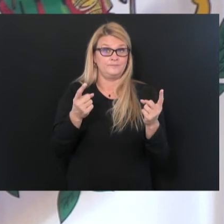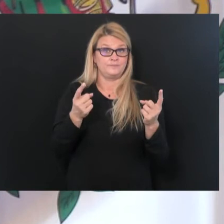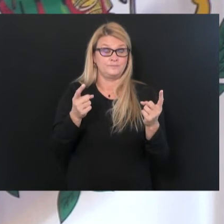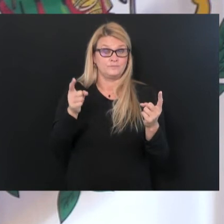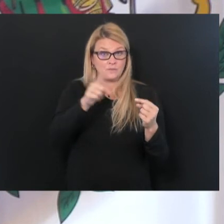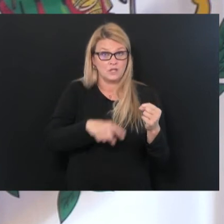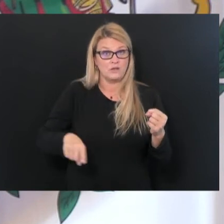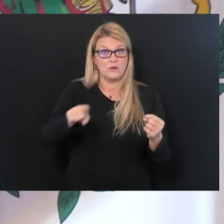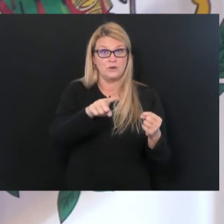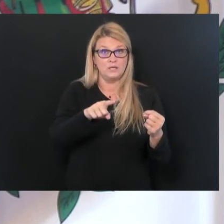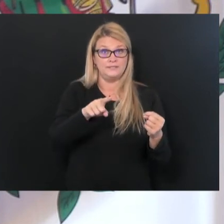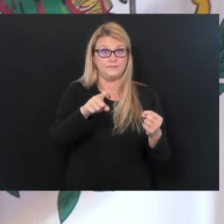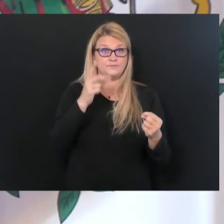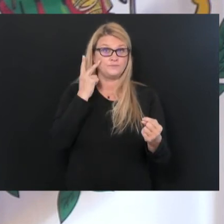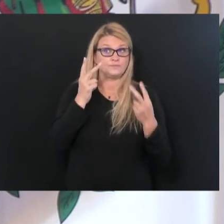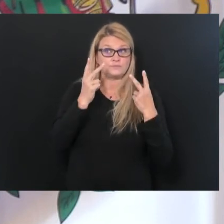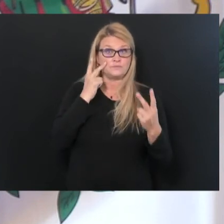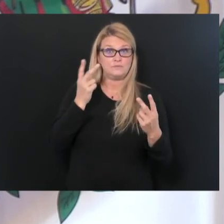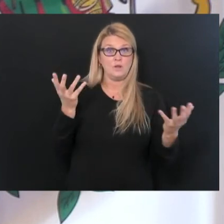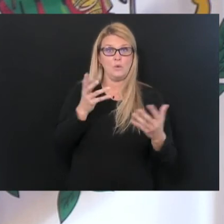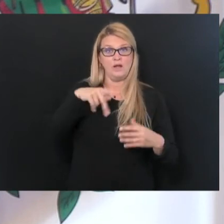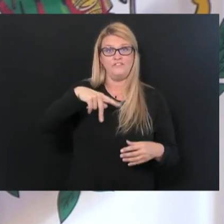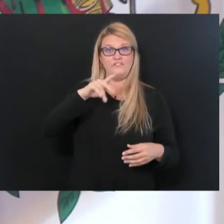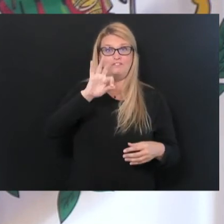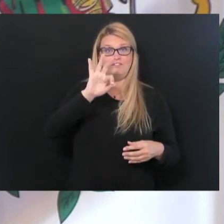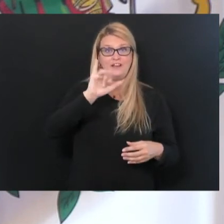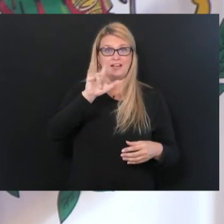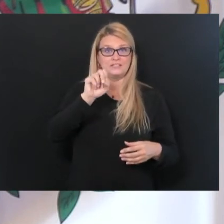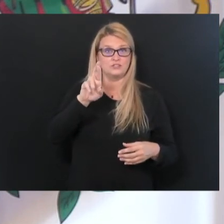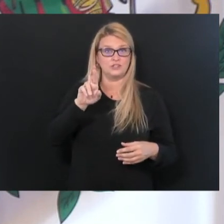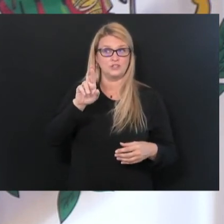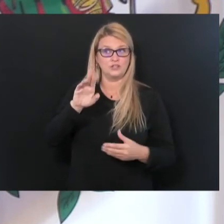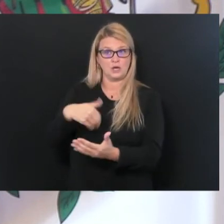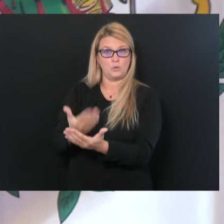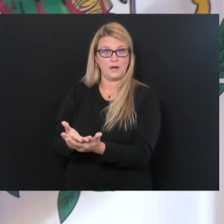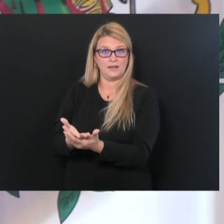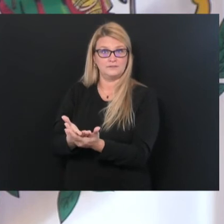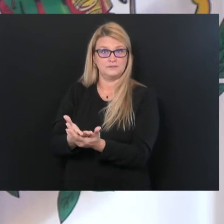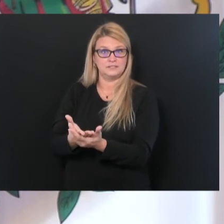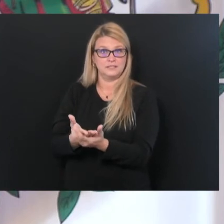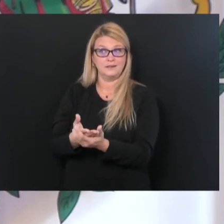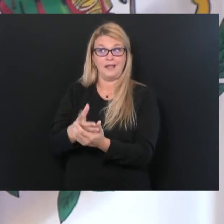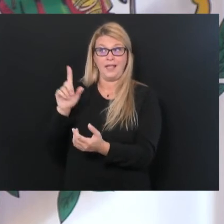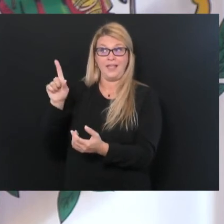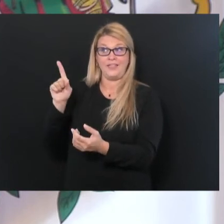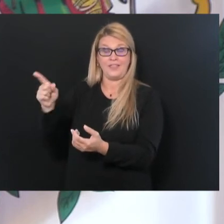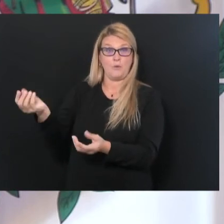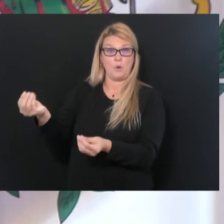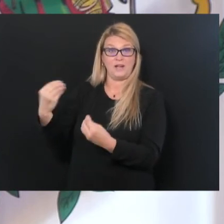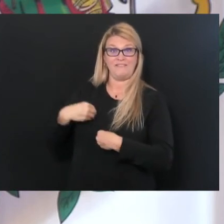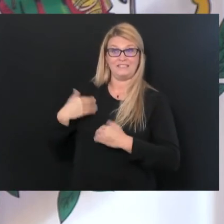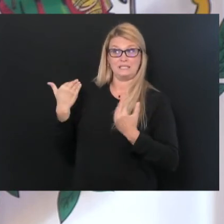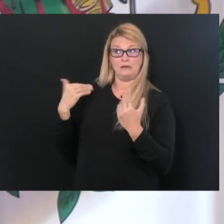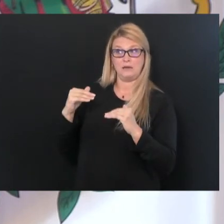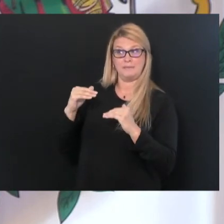going to have whatever Pfizer comes out with, and we're allocated in West Virginia, you're going to have